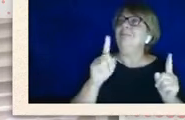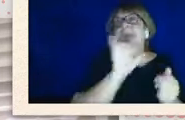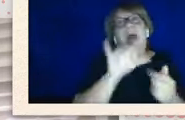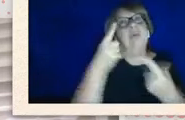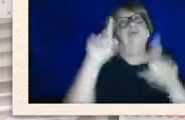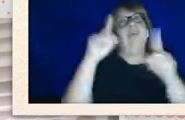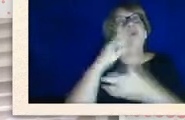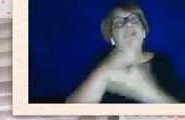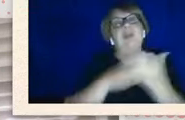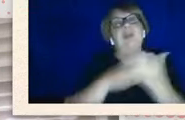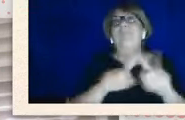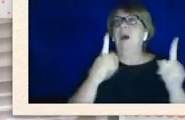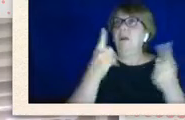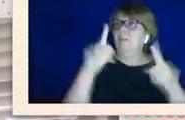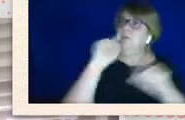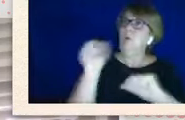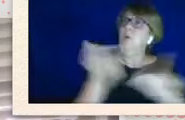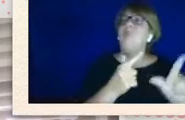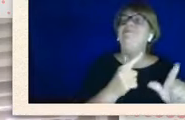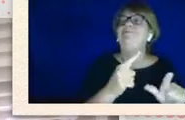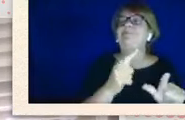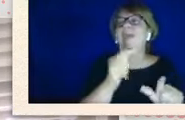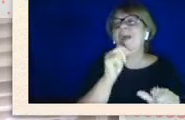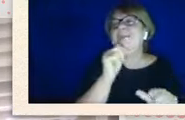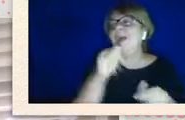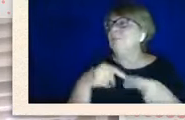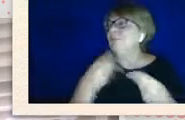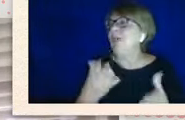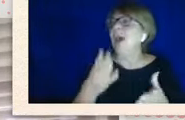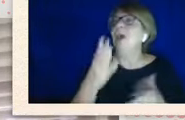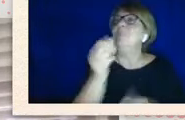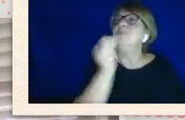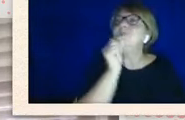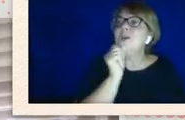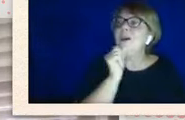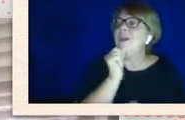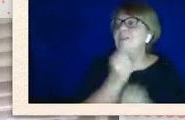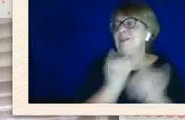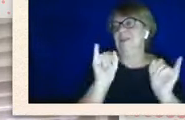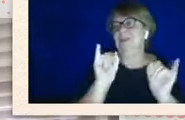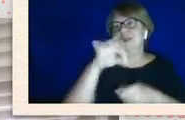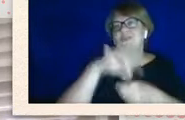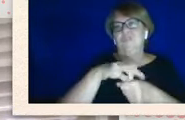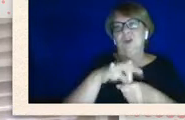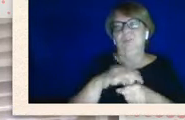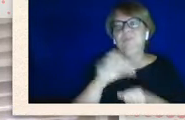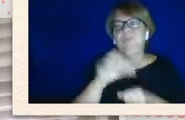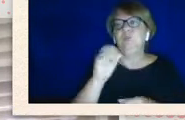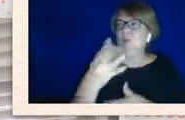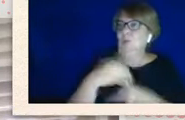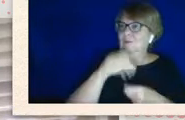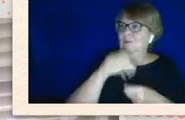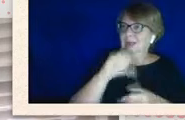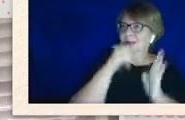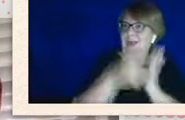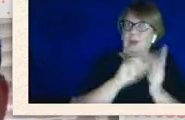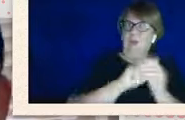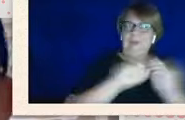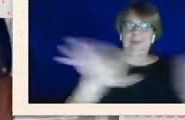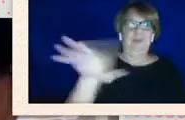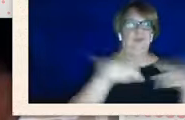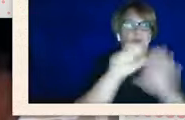that the experience is private and independent. So as part of the letter we just sent to the state, we're asking the state to